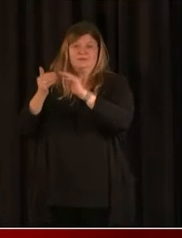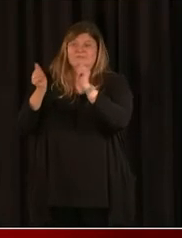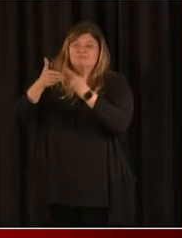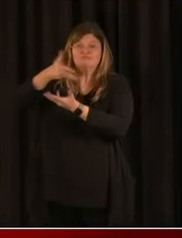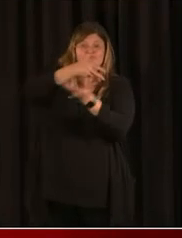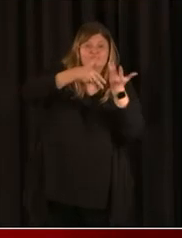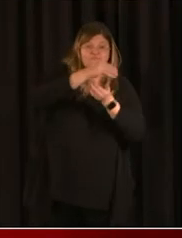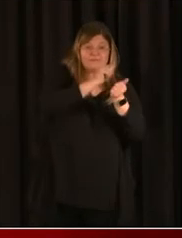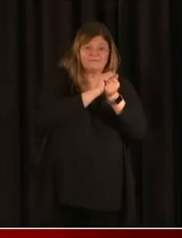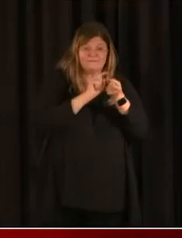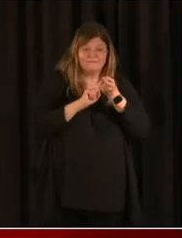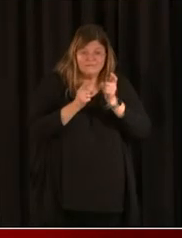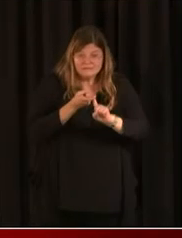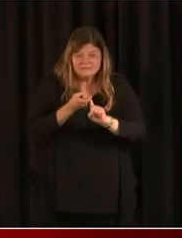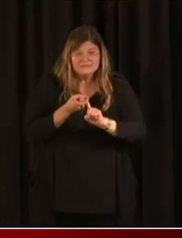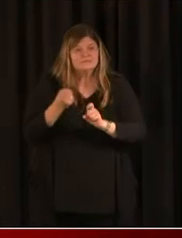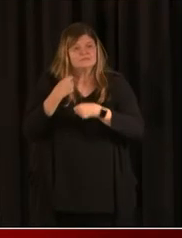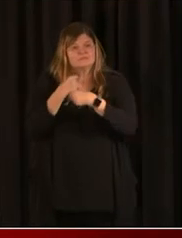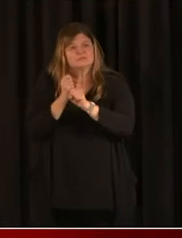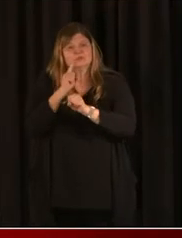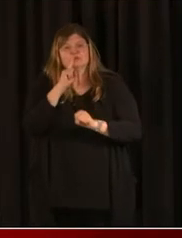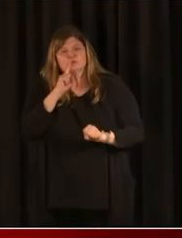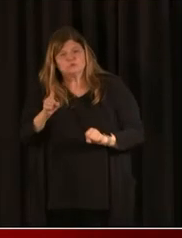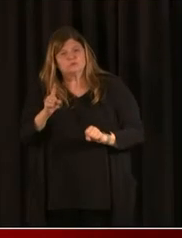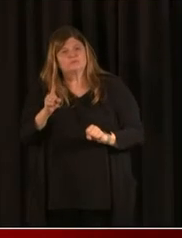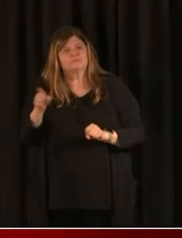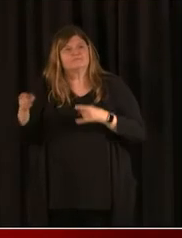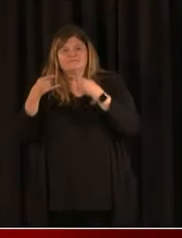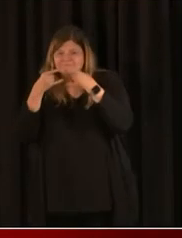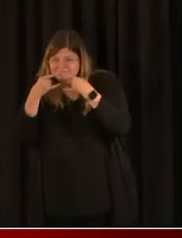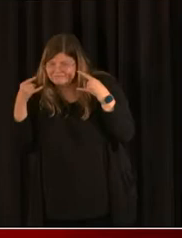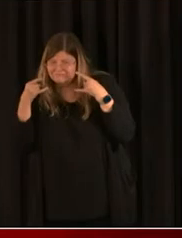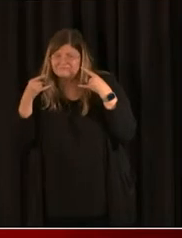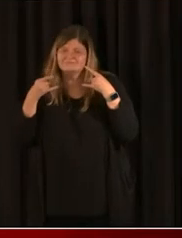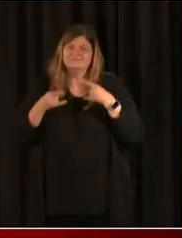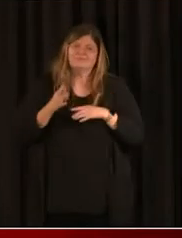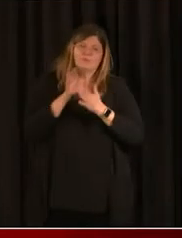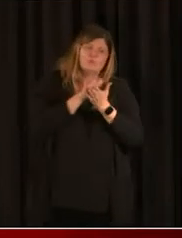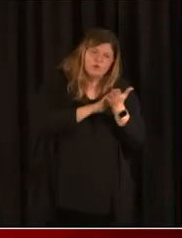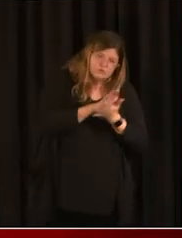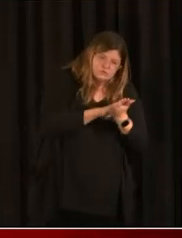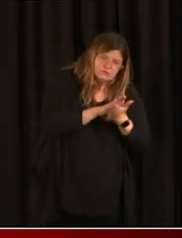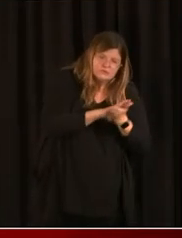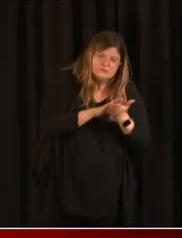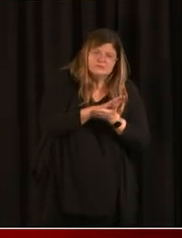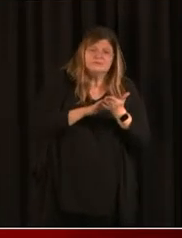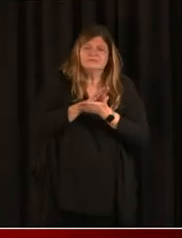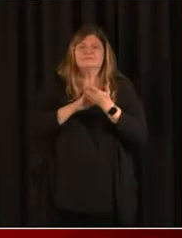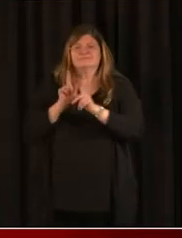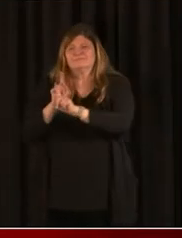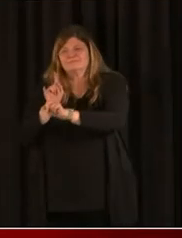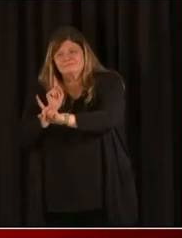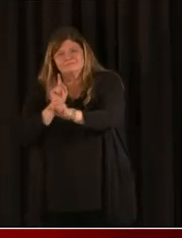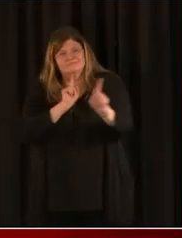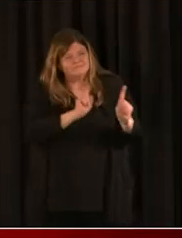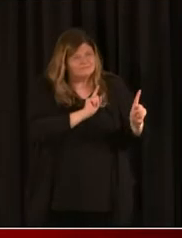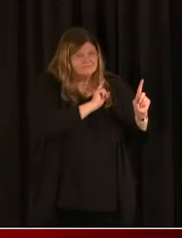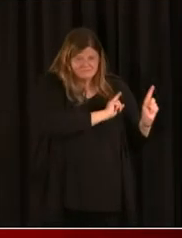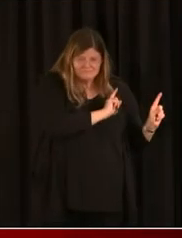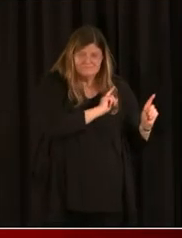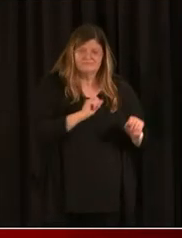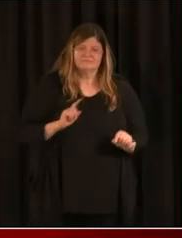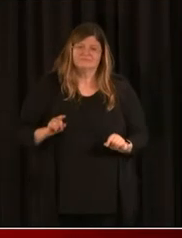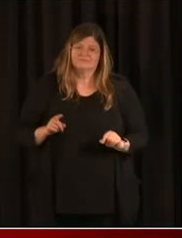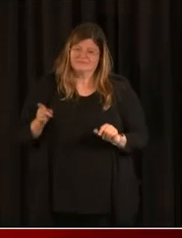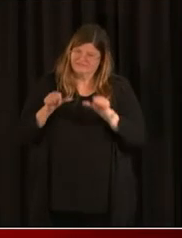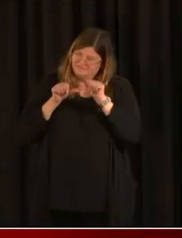we still want to be sure that families are ensuring that they're wearing their mask, washing their hands frequently, and social distancing